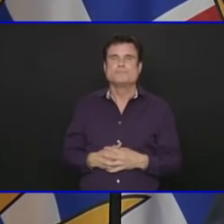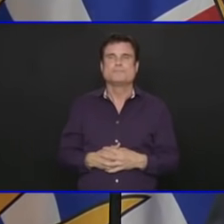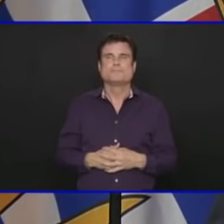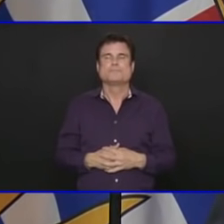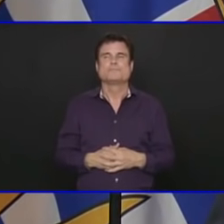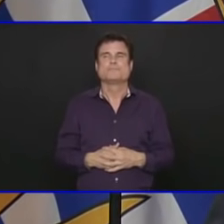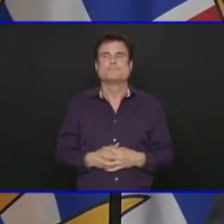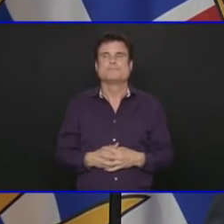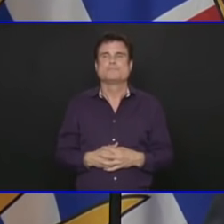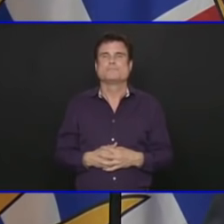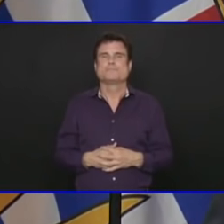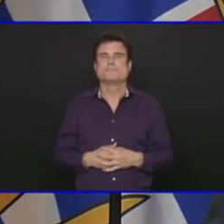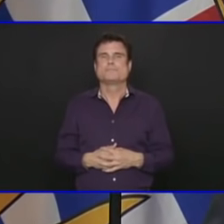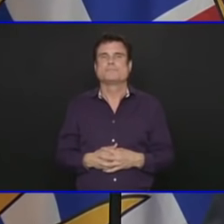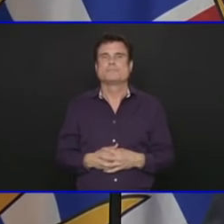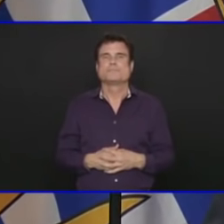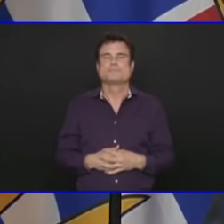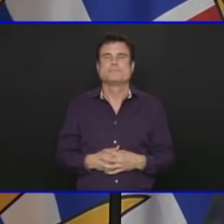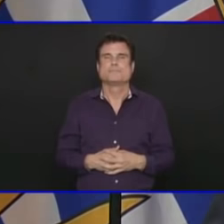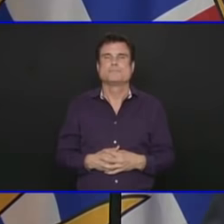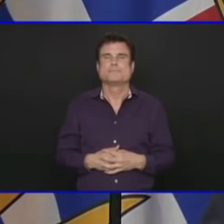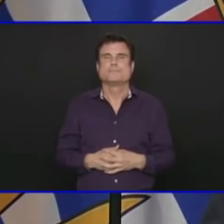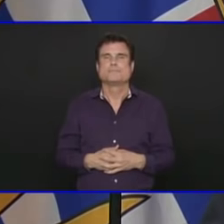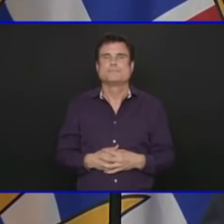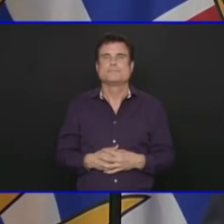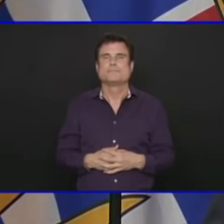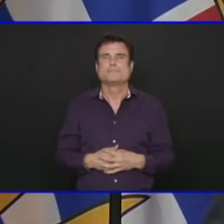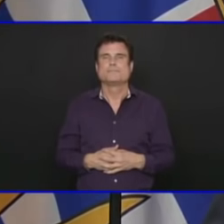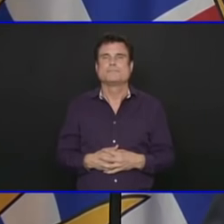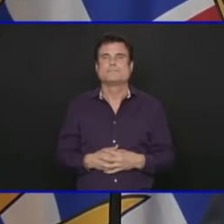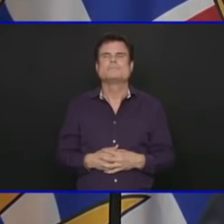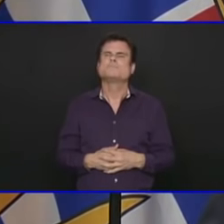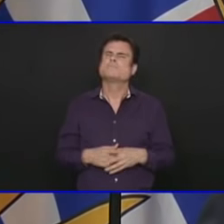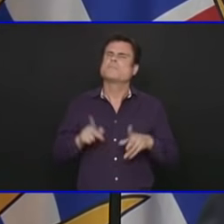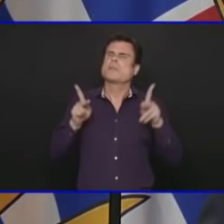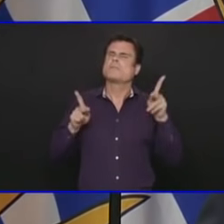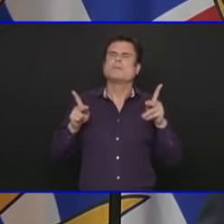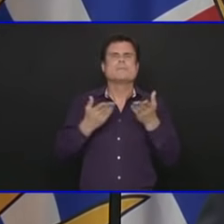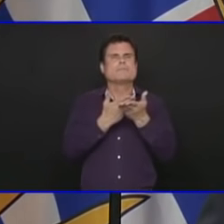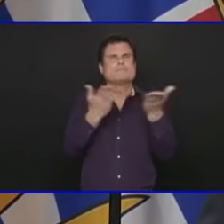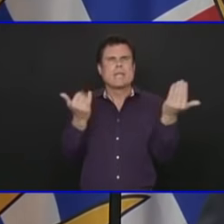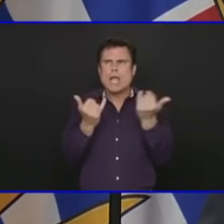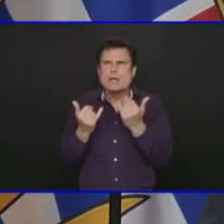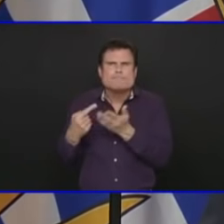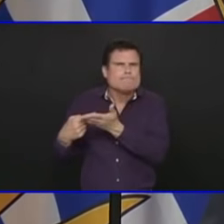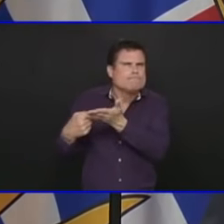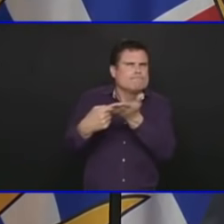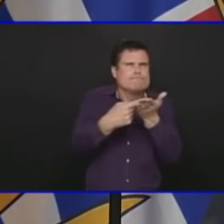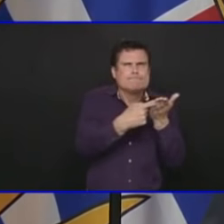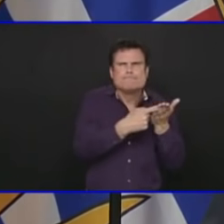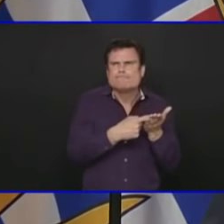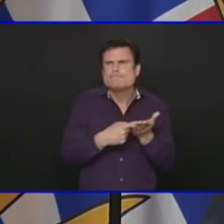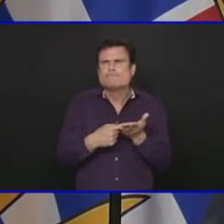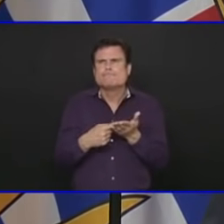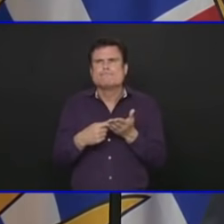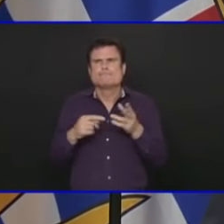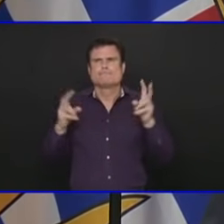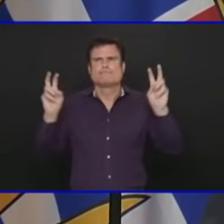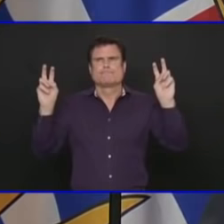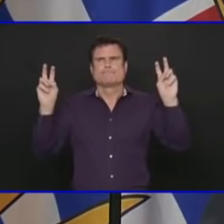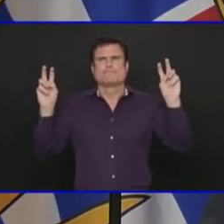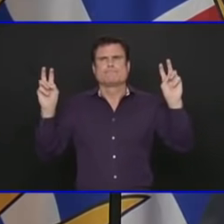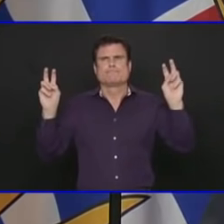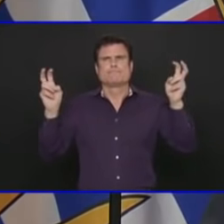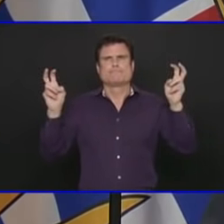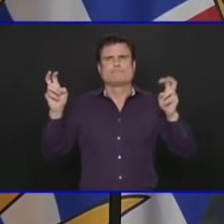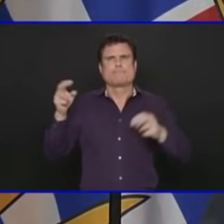cities. And do you see it as possible that Metro Vancouver could be a hub city where NHL personnel